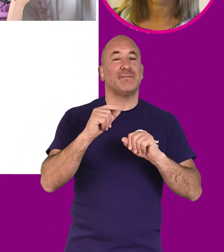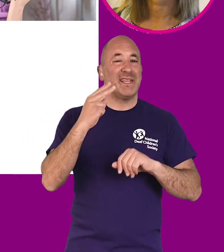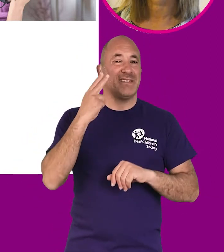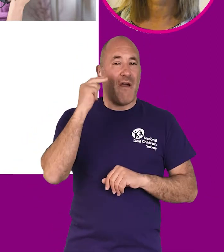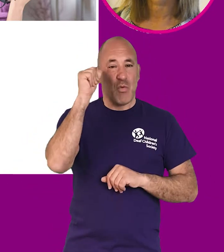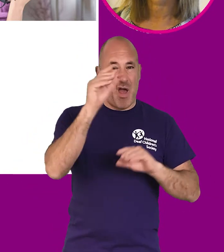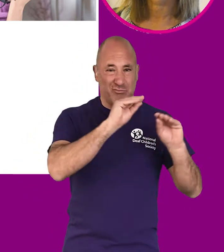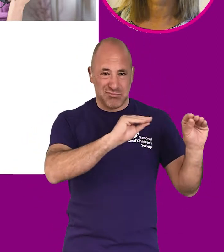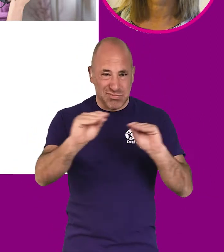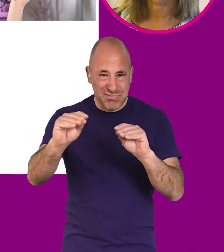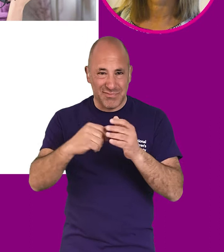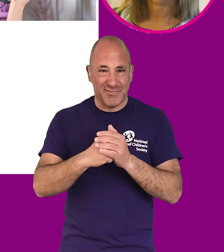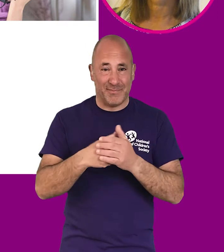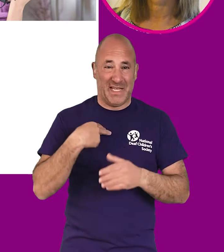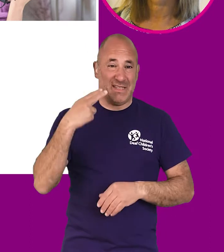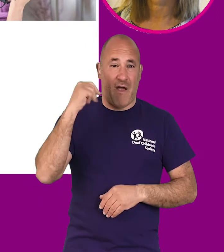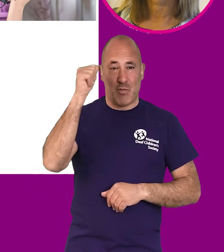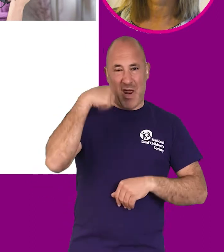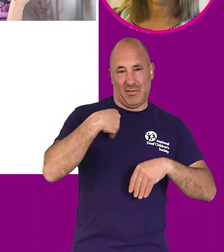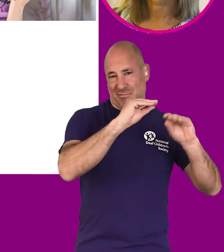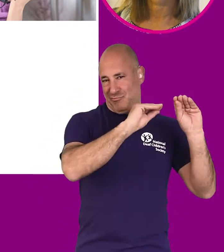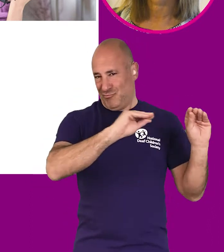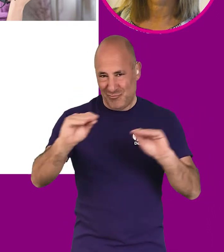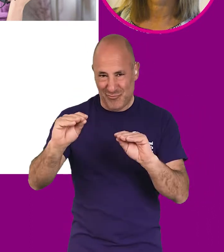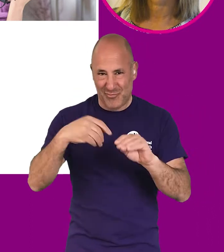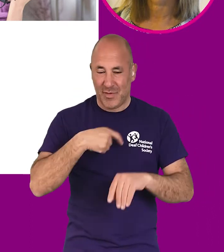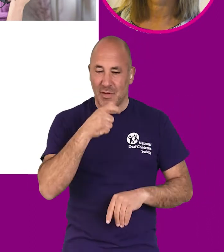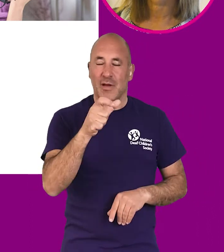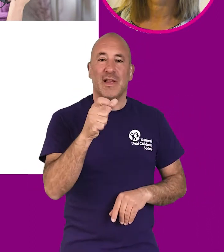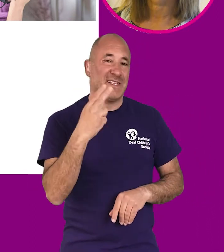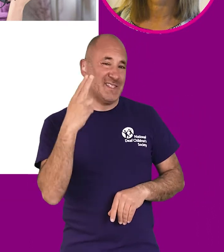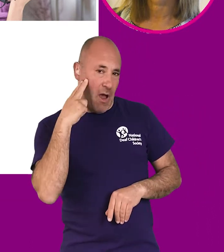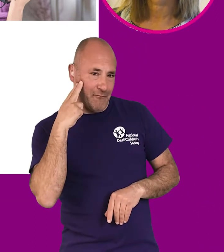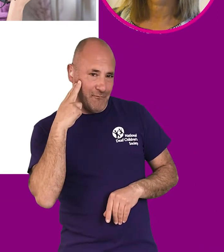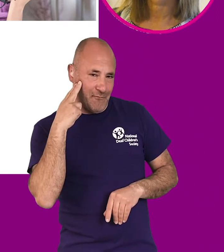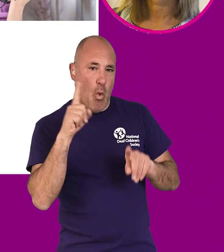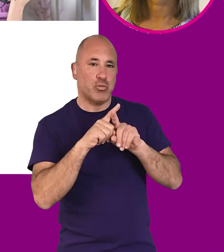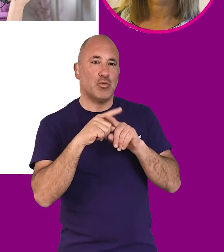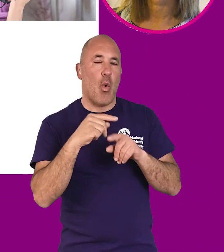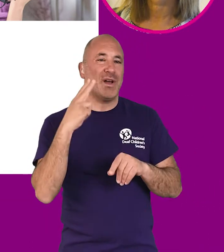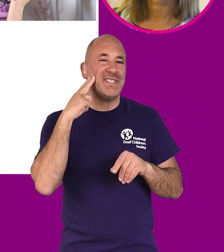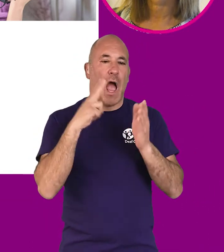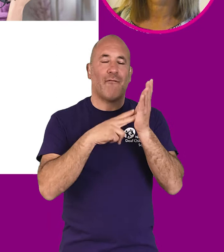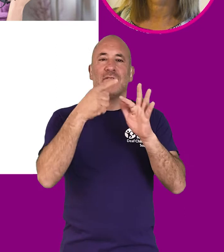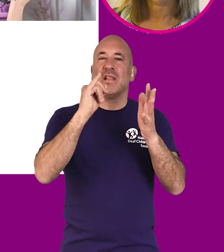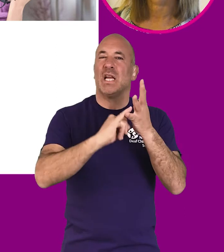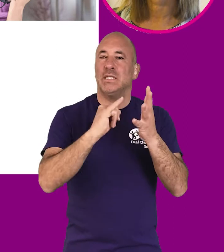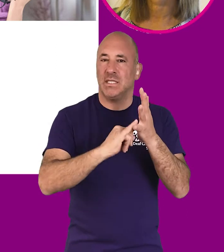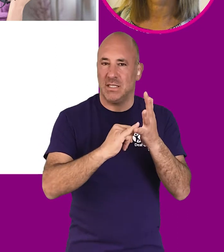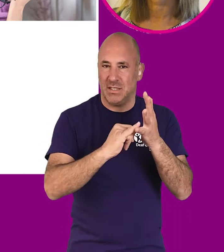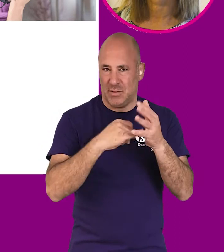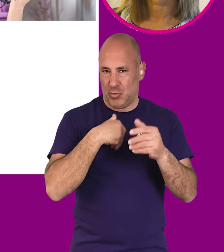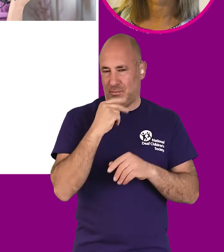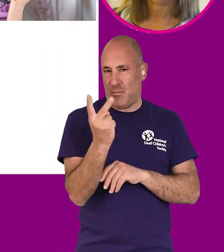Okay, as I explained before, my role is to teach deaf awareness. And when I am presenting my deaf